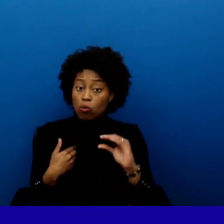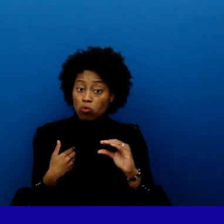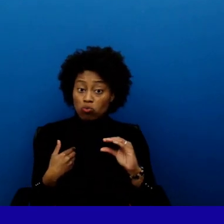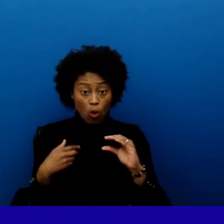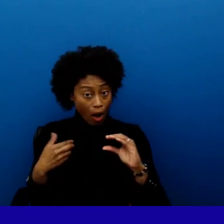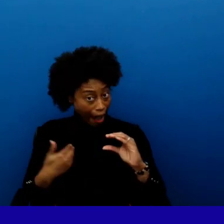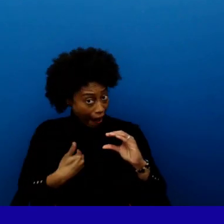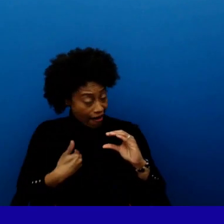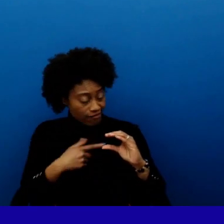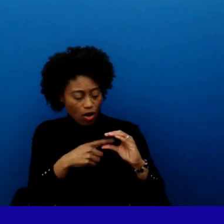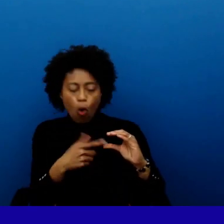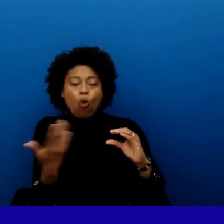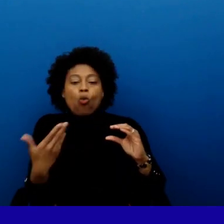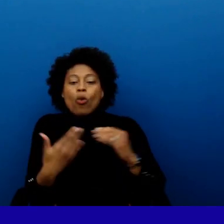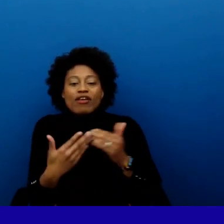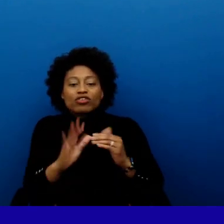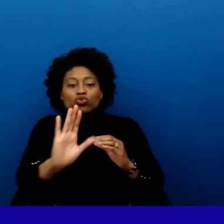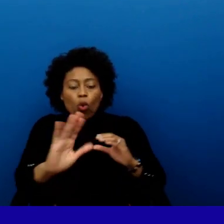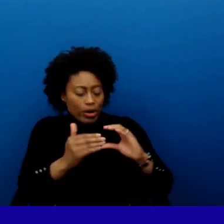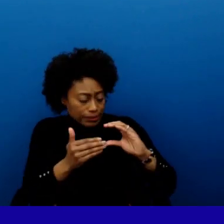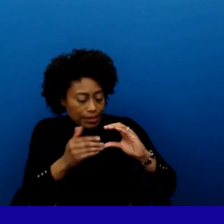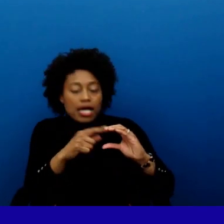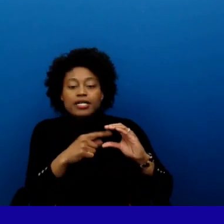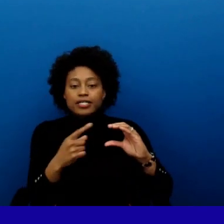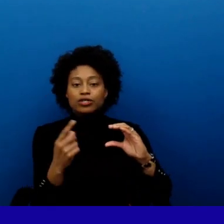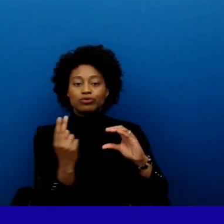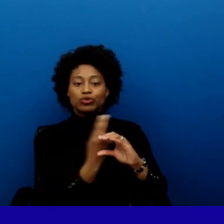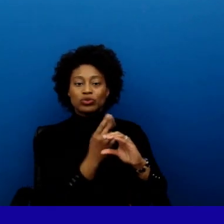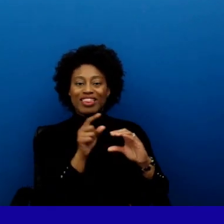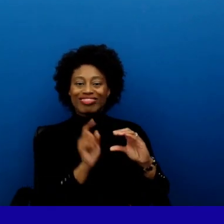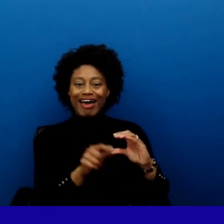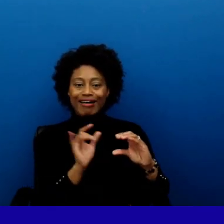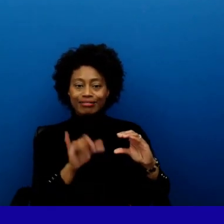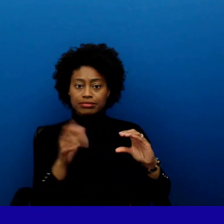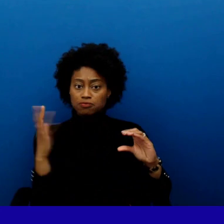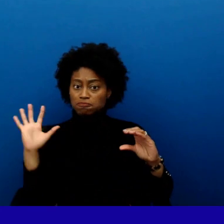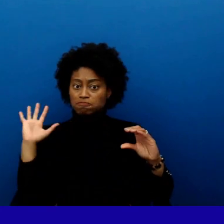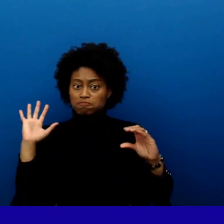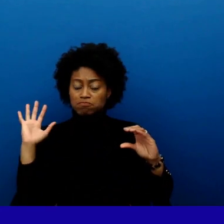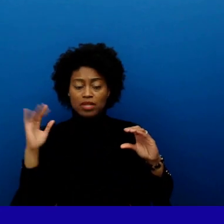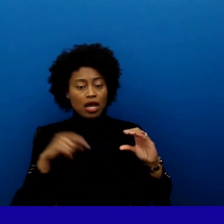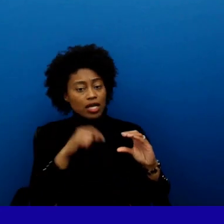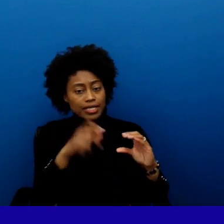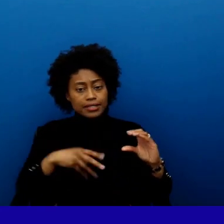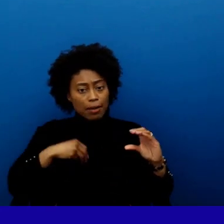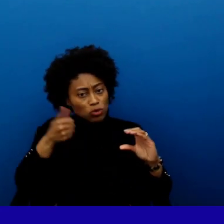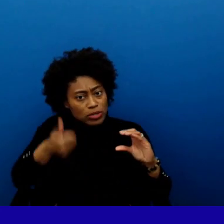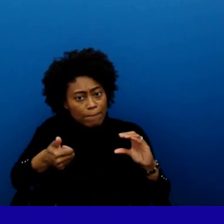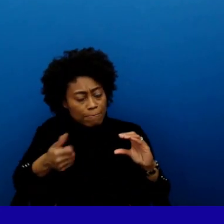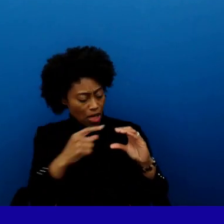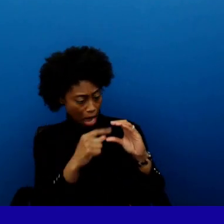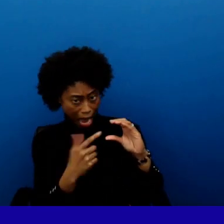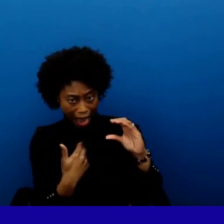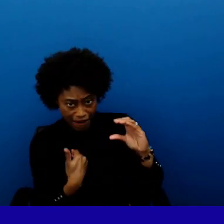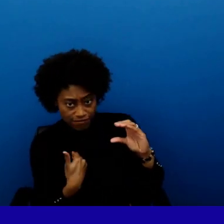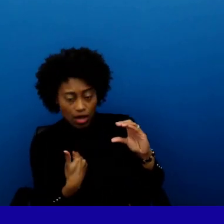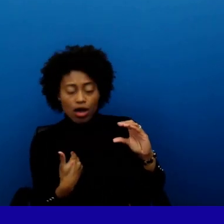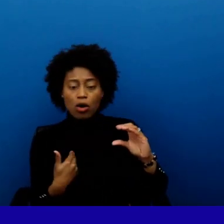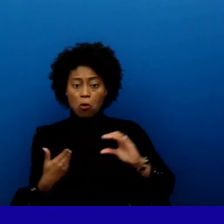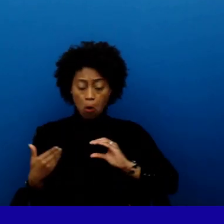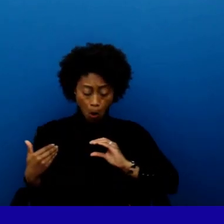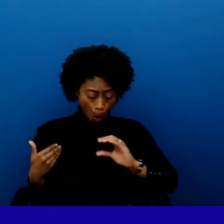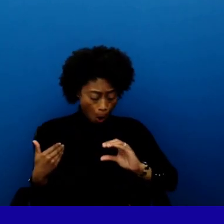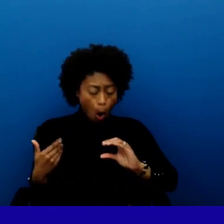for days and days and days because you've done too much. It's all about accepting who you are, meeting yourself where you are,